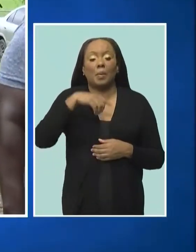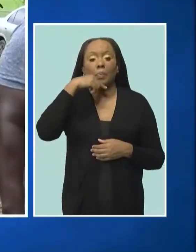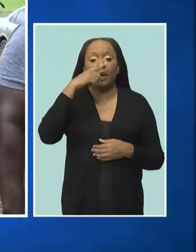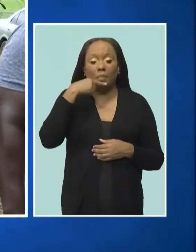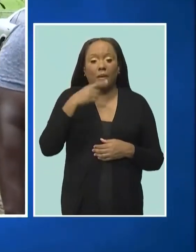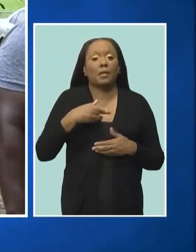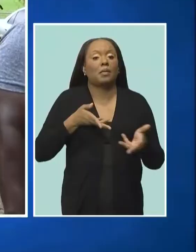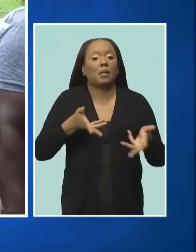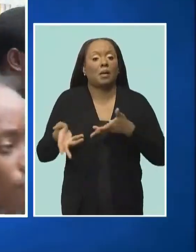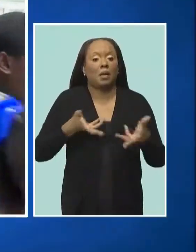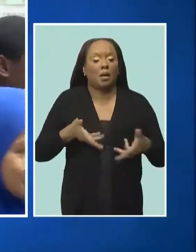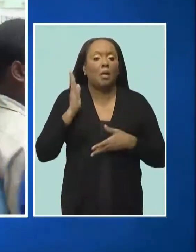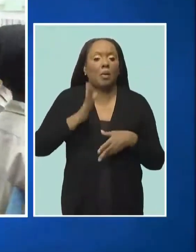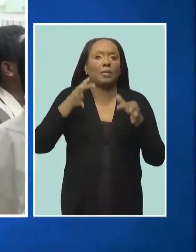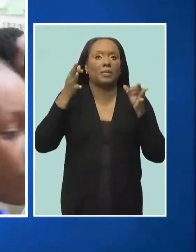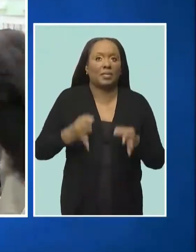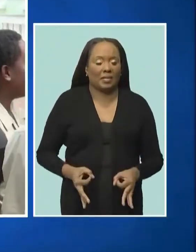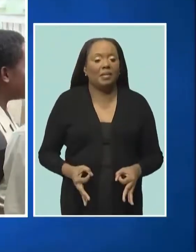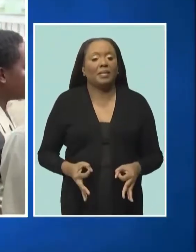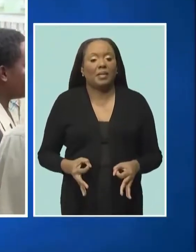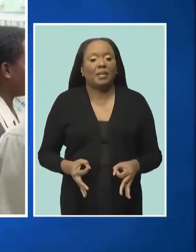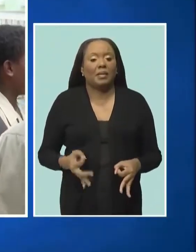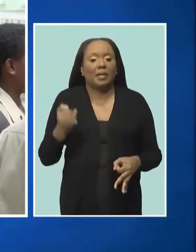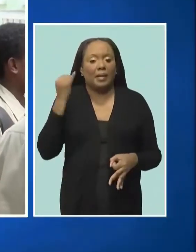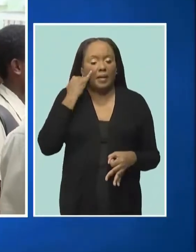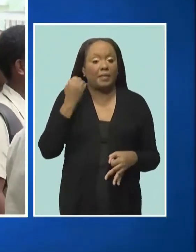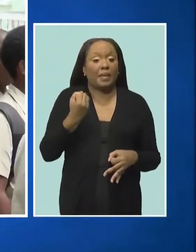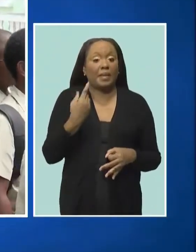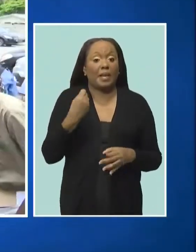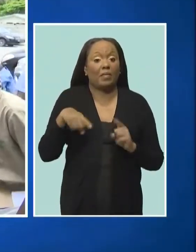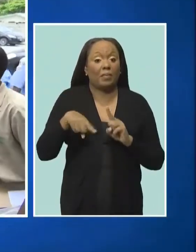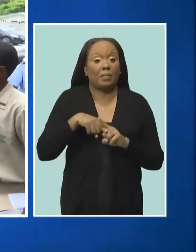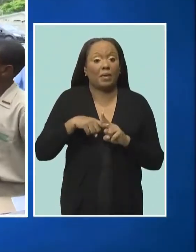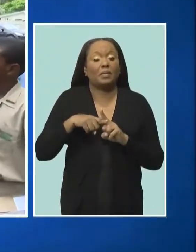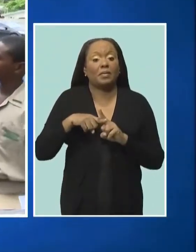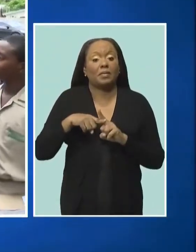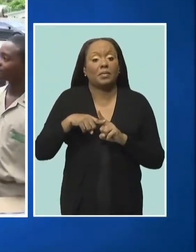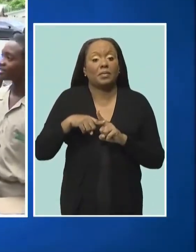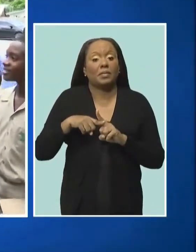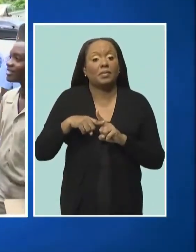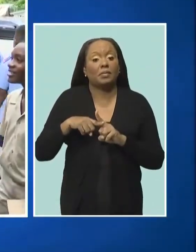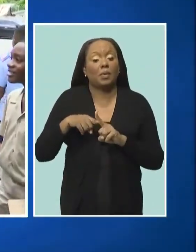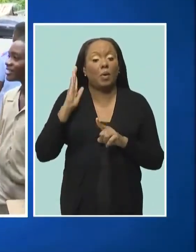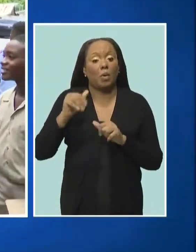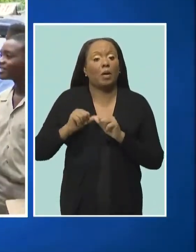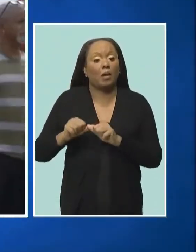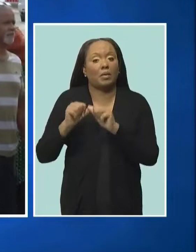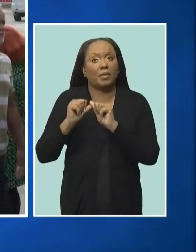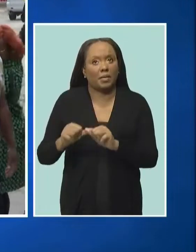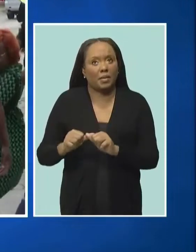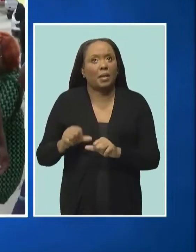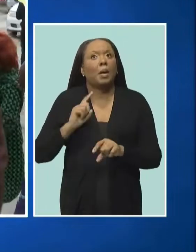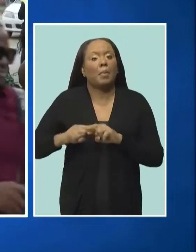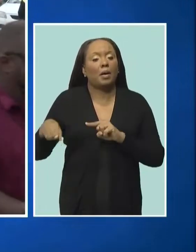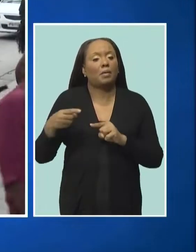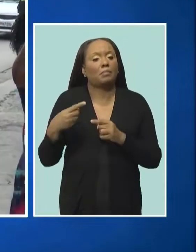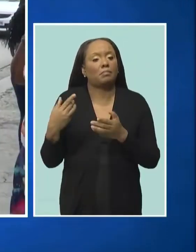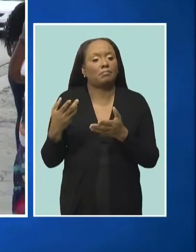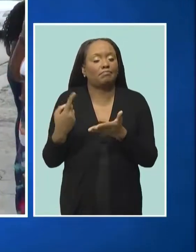of the examination are set to get underway after the end of the Crop Over Festival. Rianne